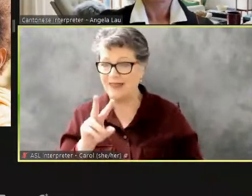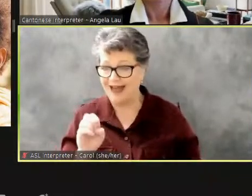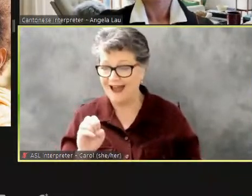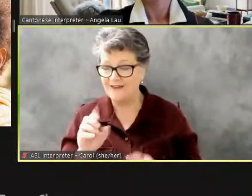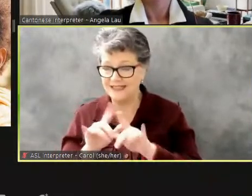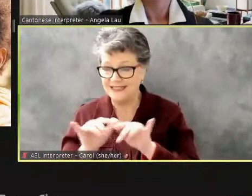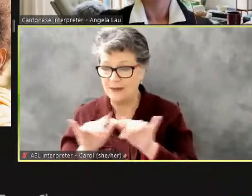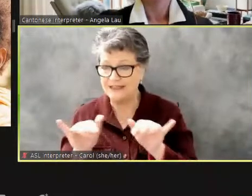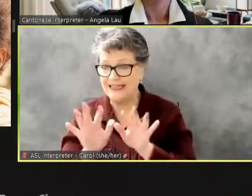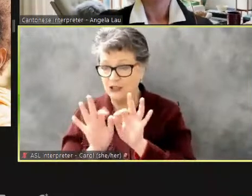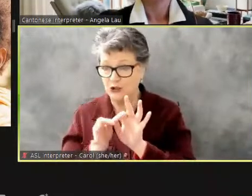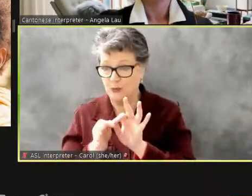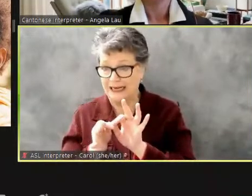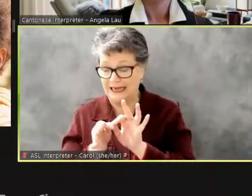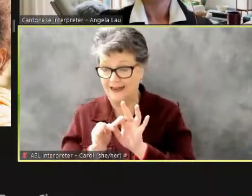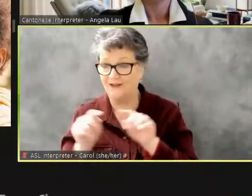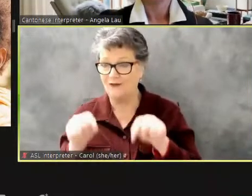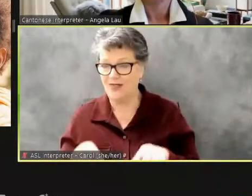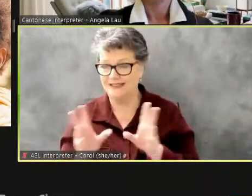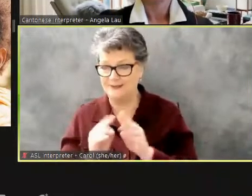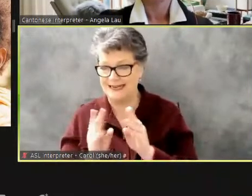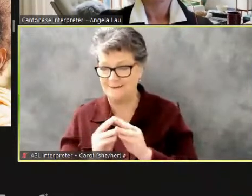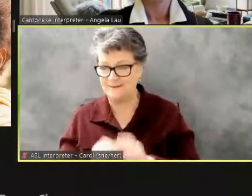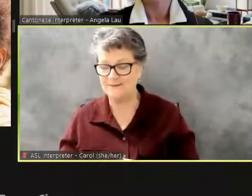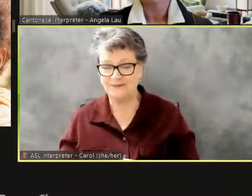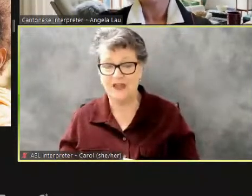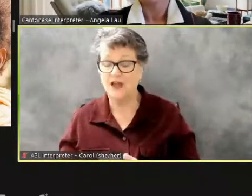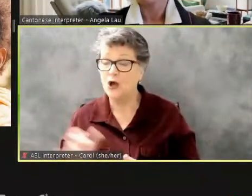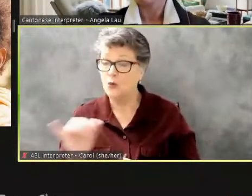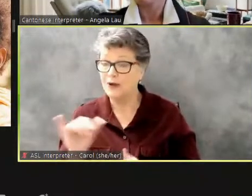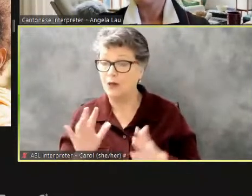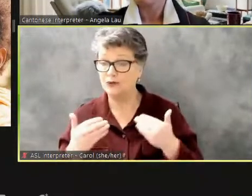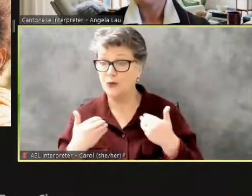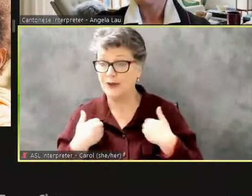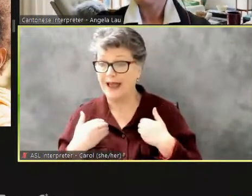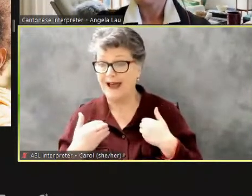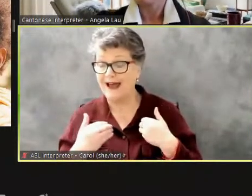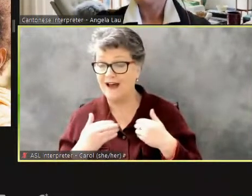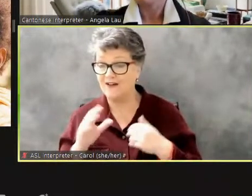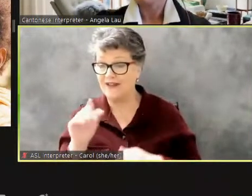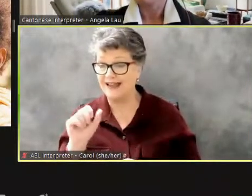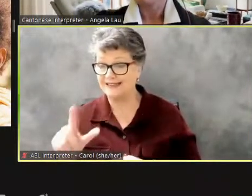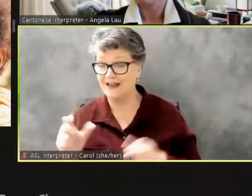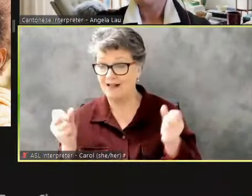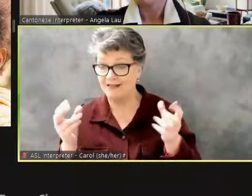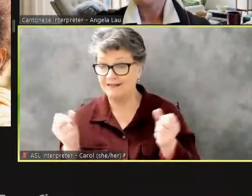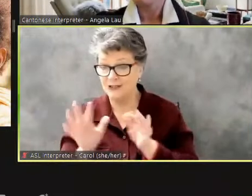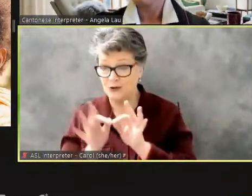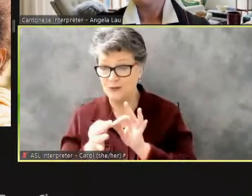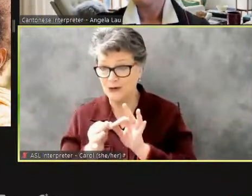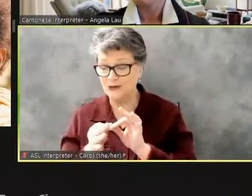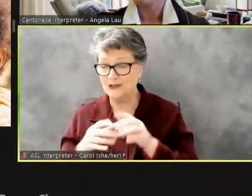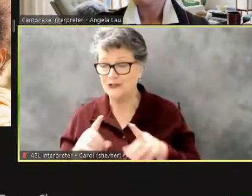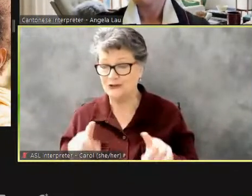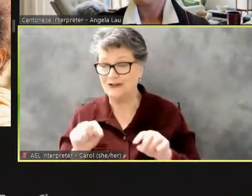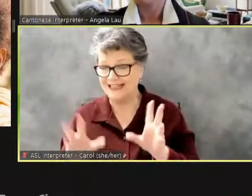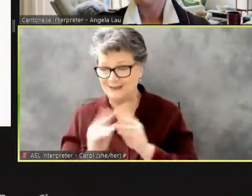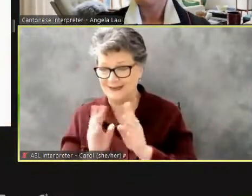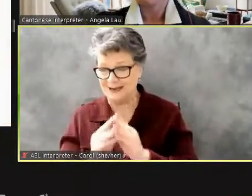simultaneous interpretation for this call. We also have American Sign Language interpretation during this